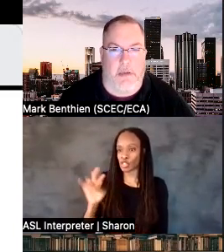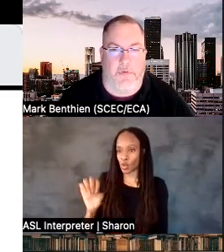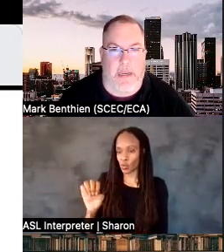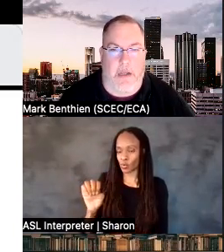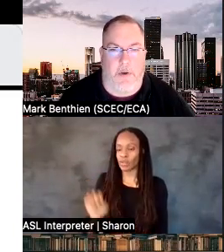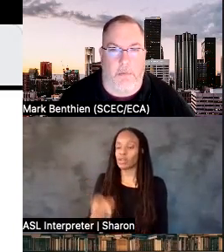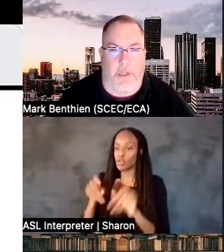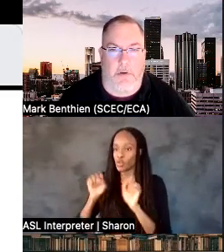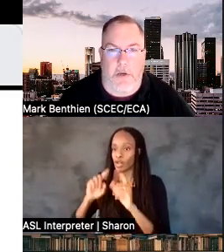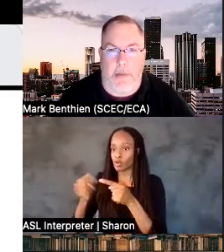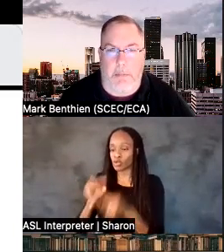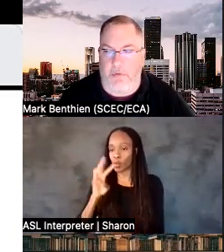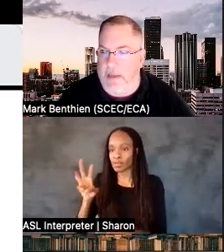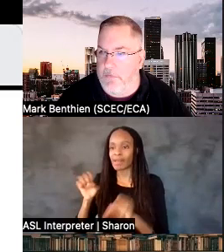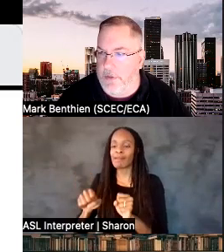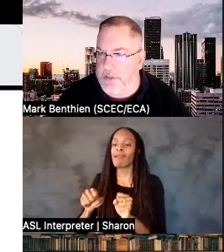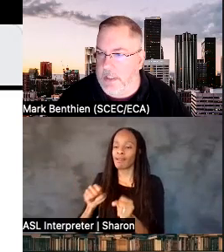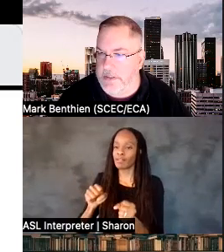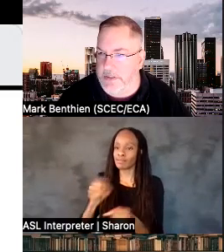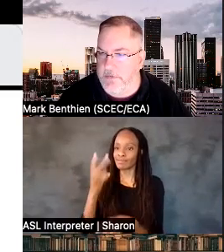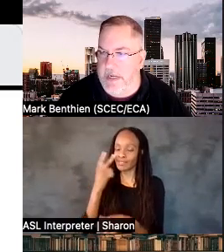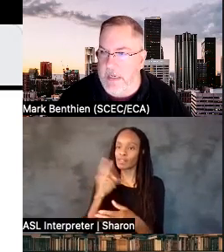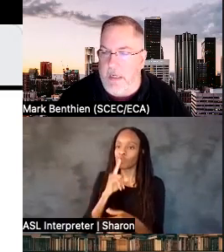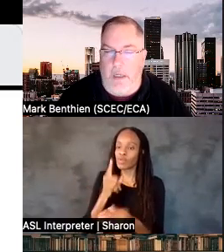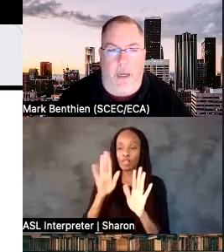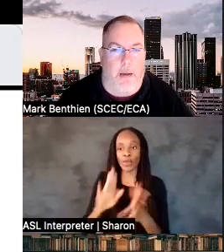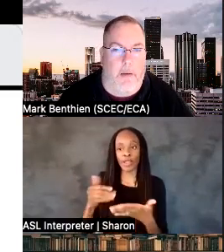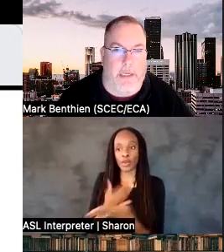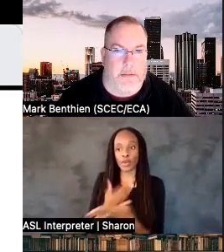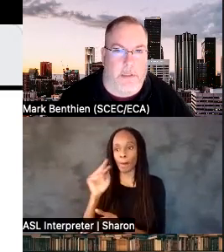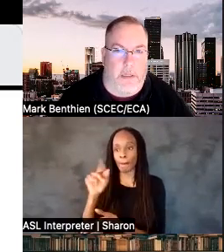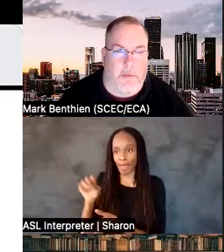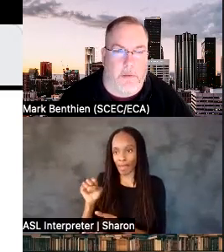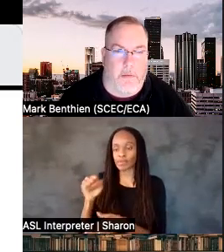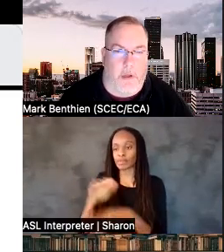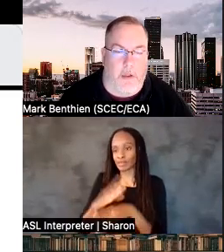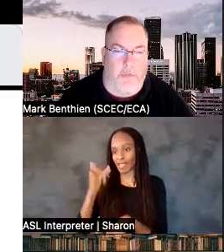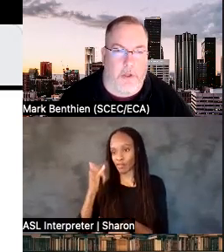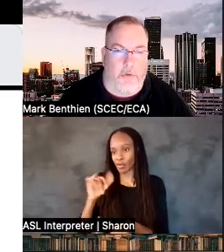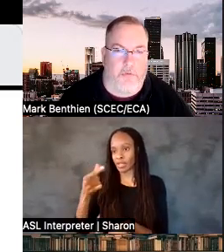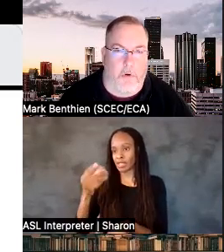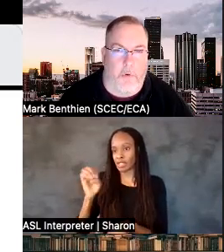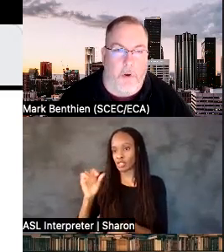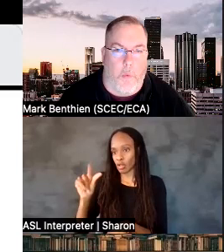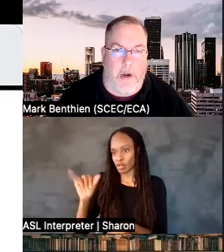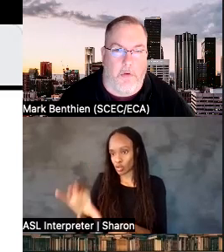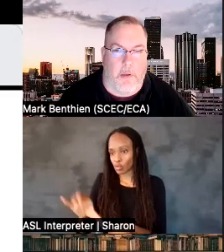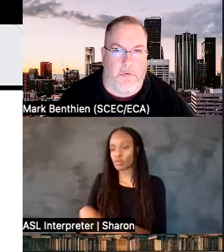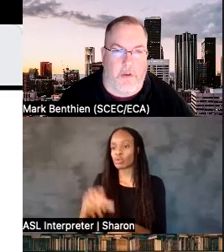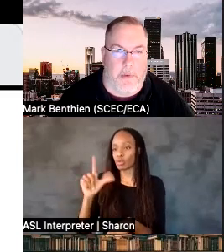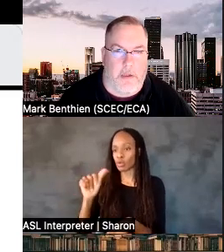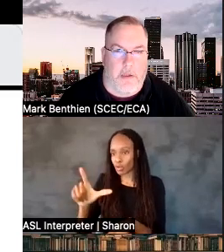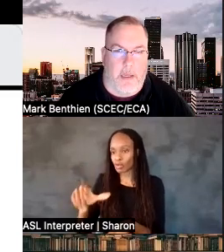website, you can find out there are really great new maps in the California Geological Survey all along the coast for